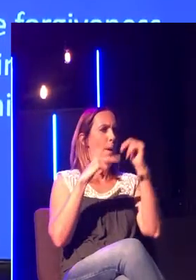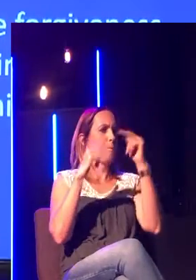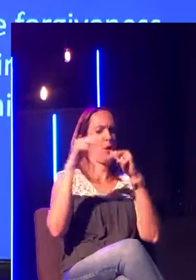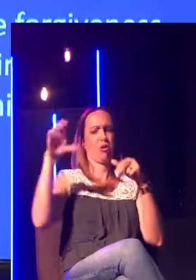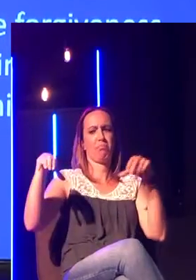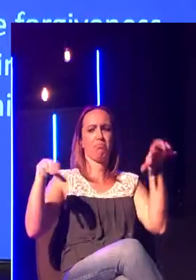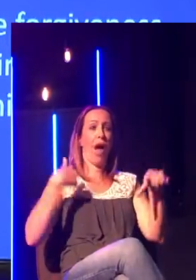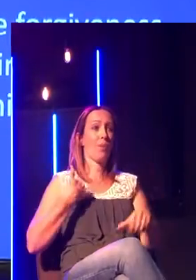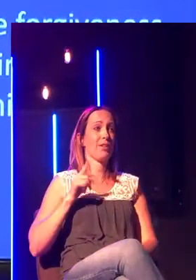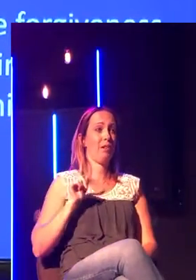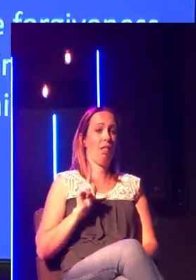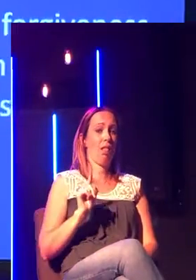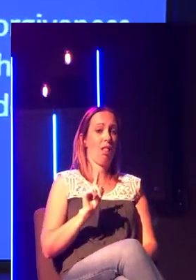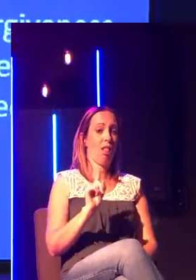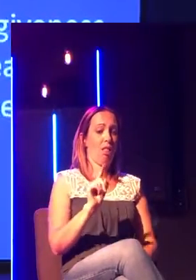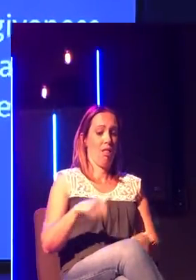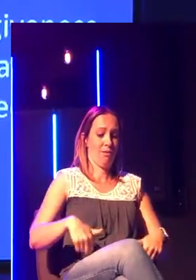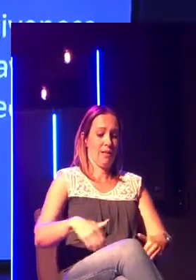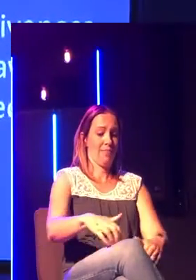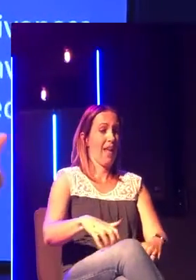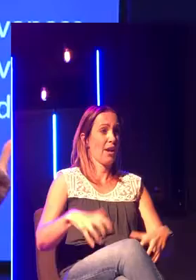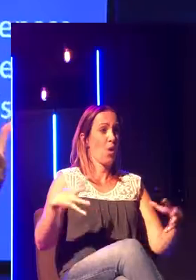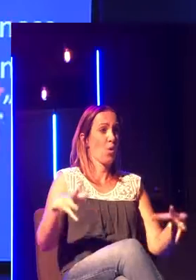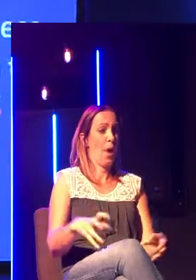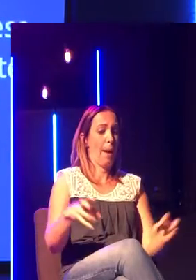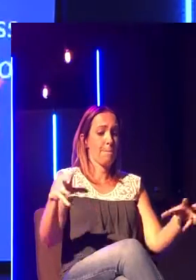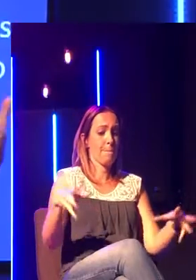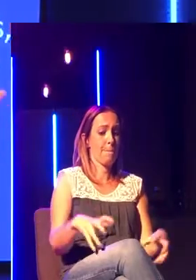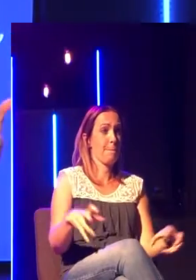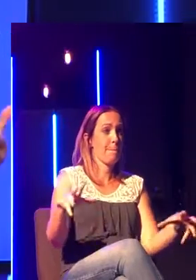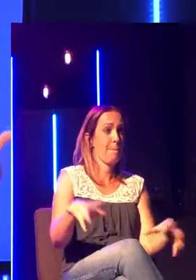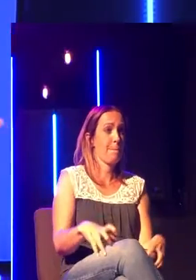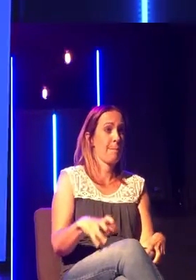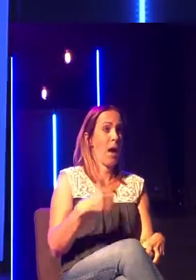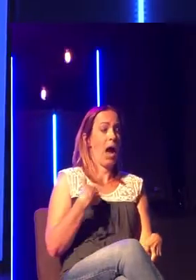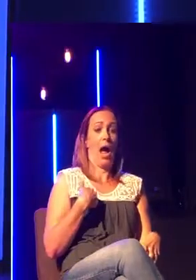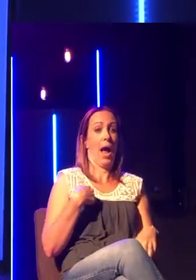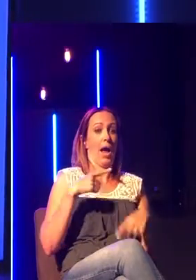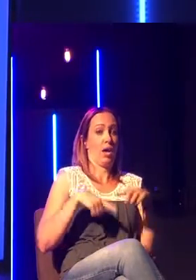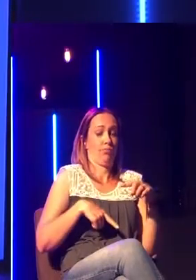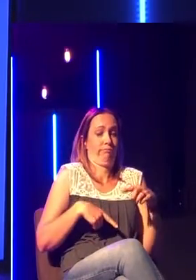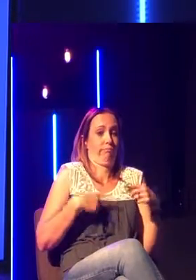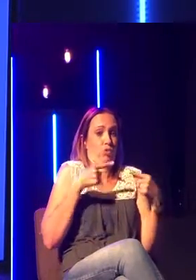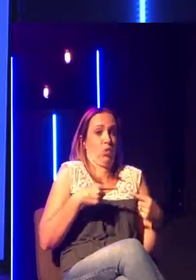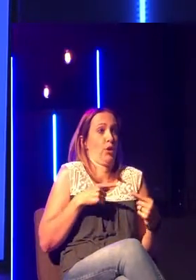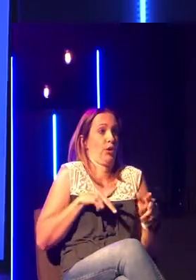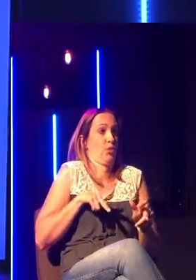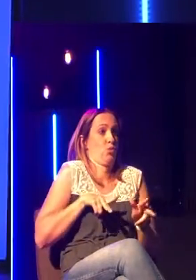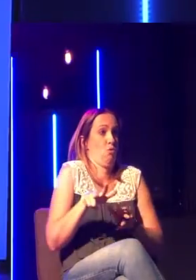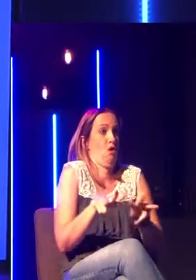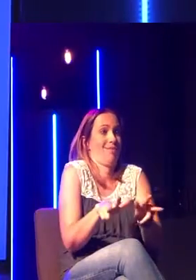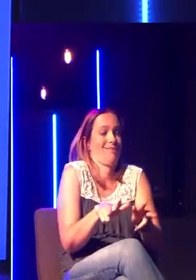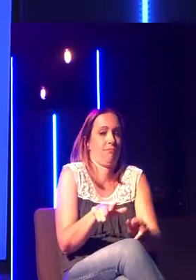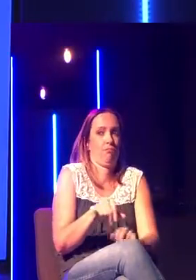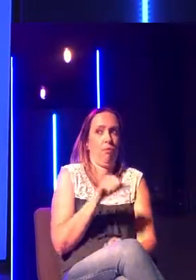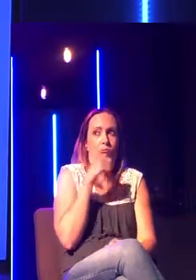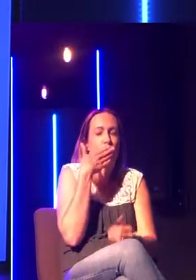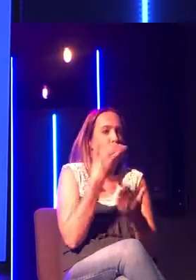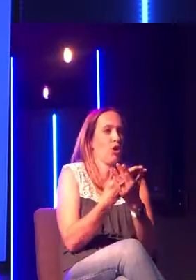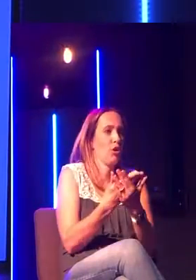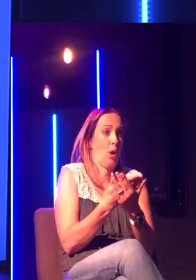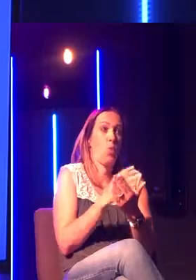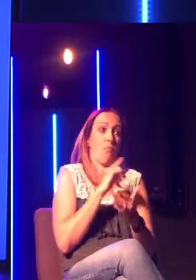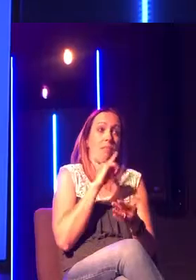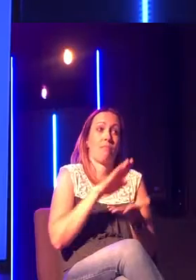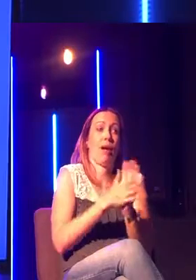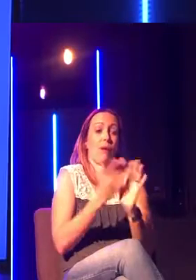remember both of my legs started cramping up to the place I was struggling to now walk. Like, this is not good. This is actually